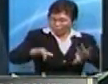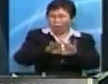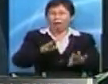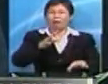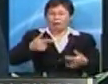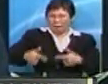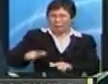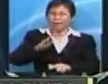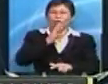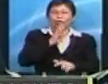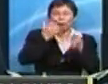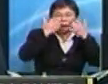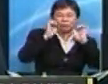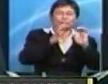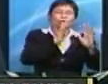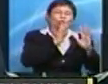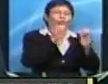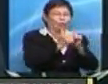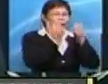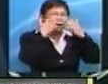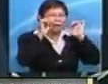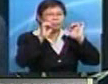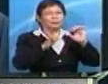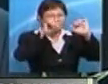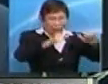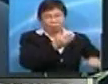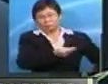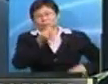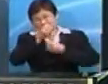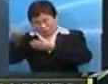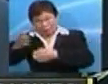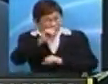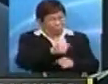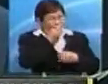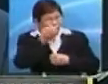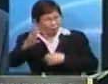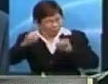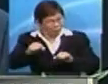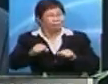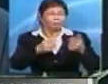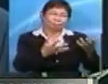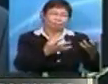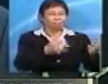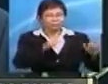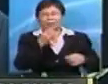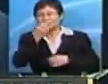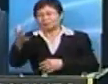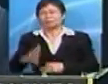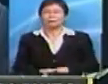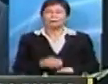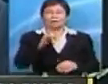talk to the experts and investigators, and if it can be revealed, it'll be revealed. I don't think it's going to show anything